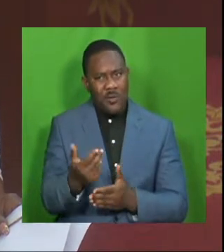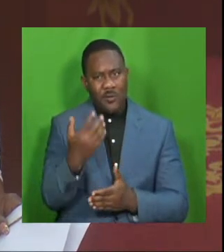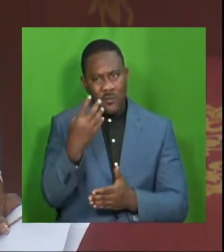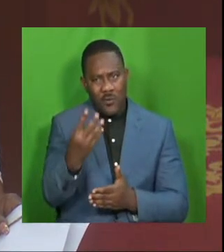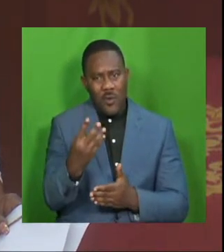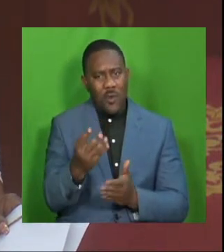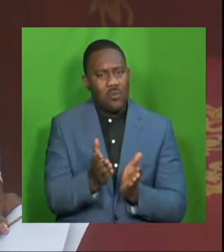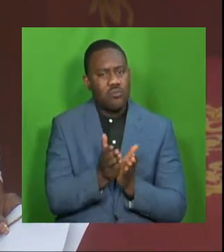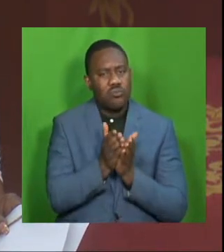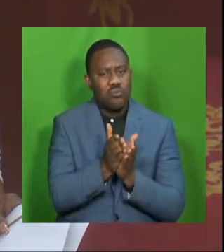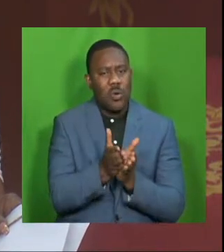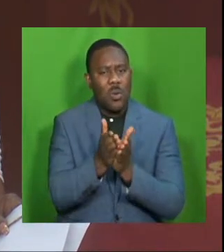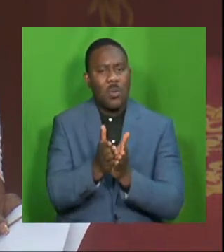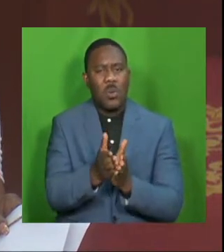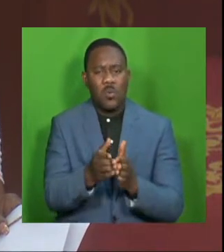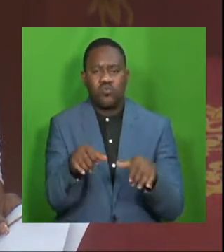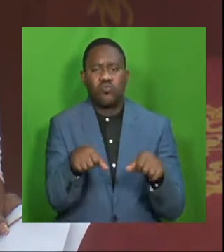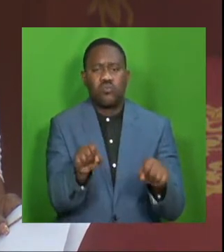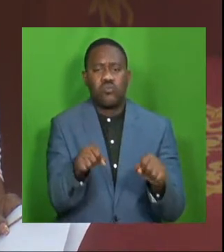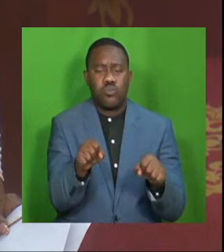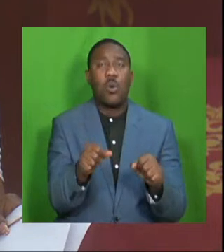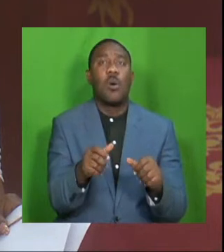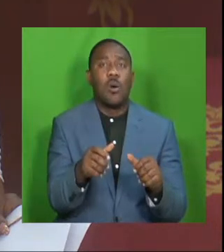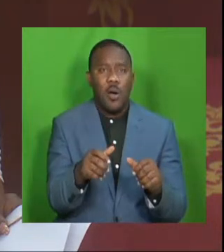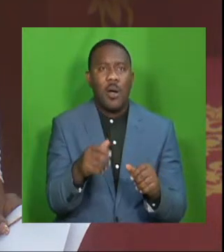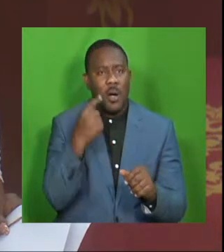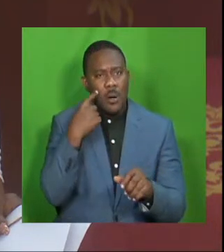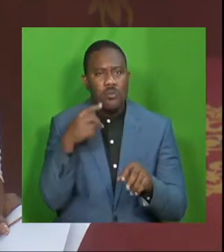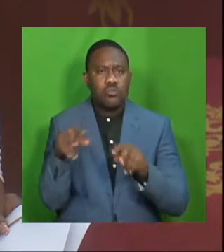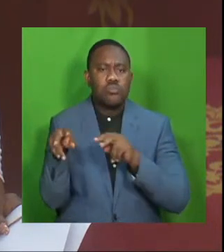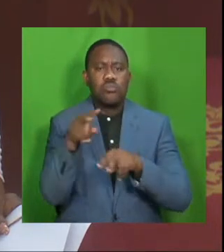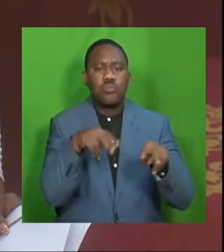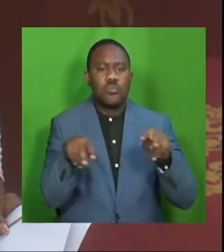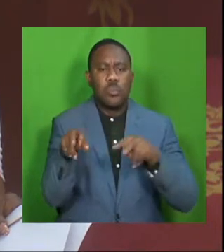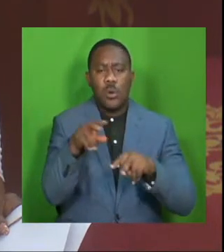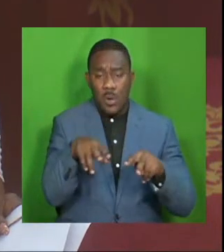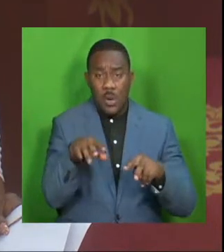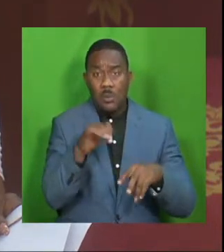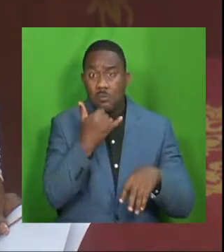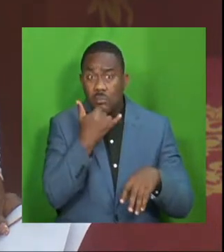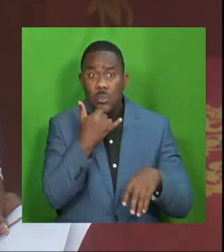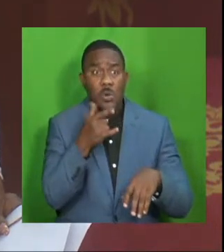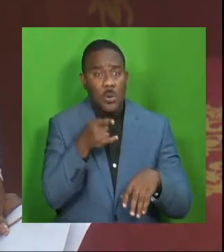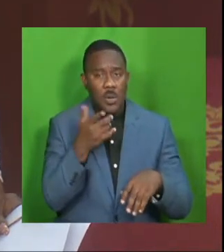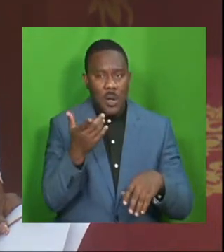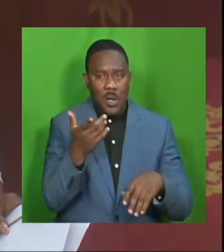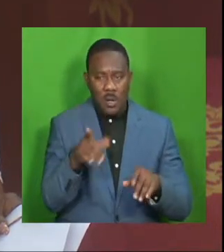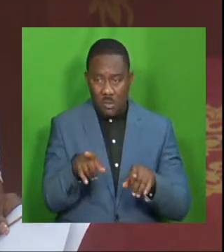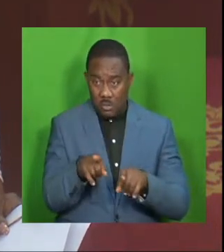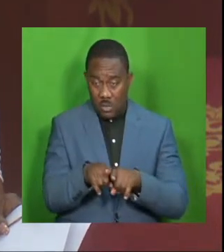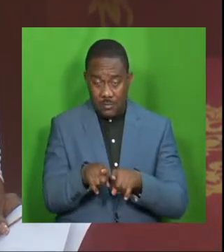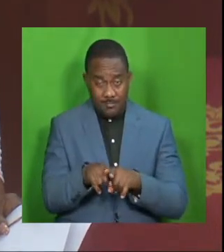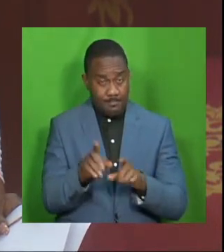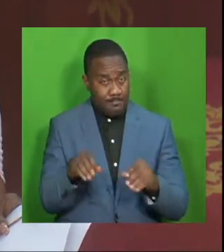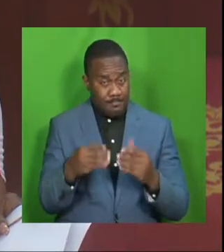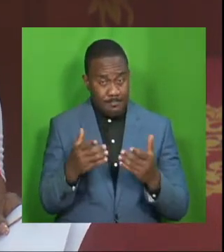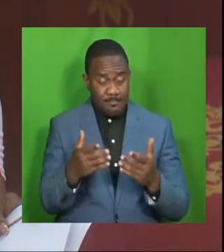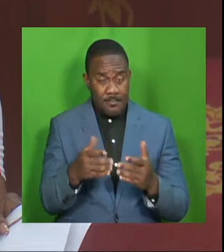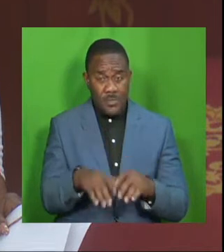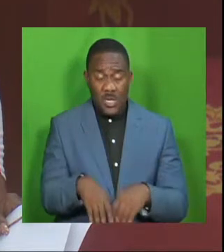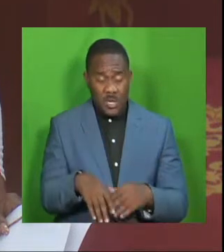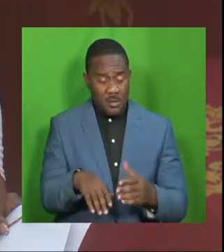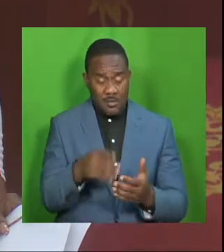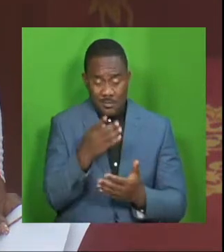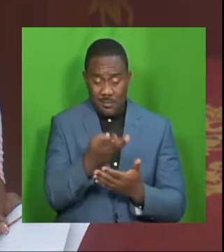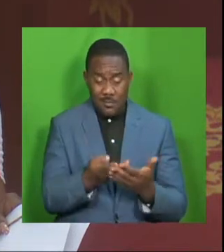these illegalities. Also, we're giving them the approved nets. In fact, from